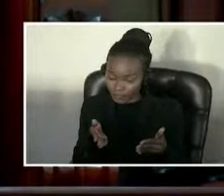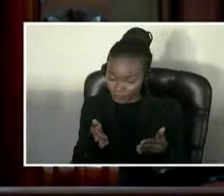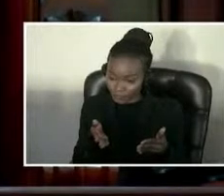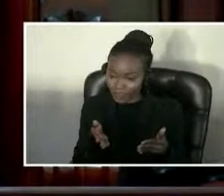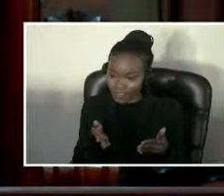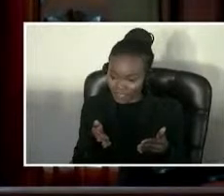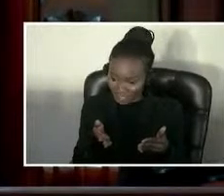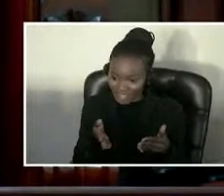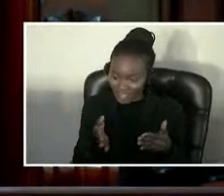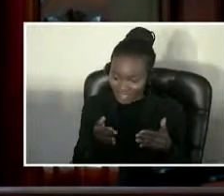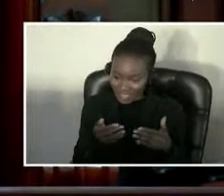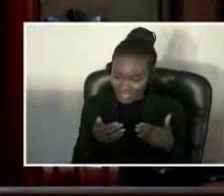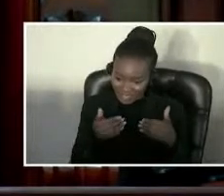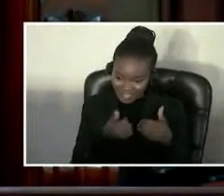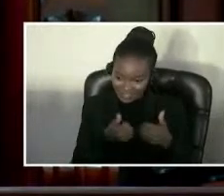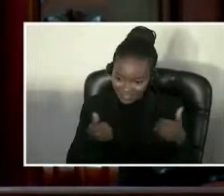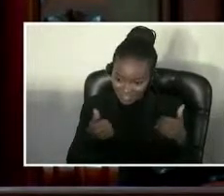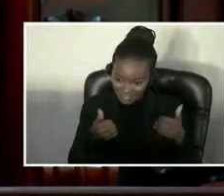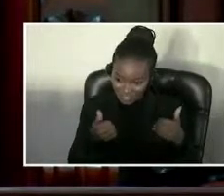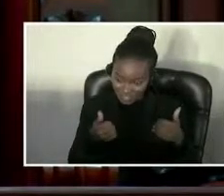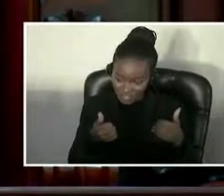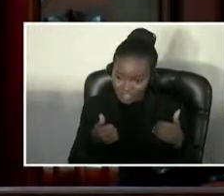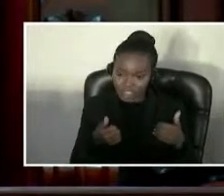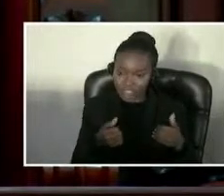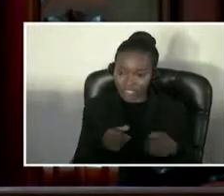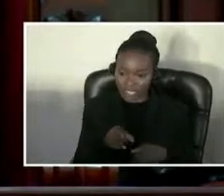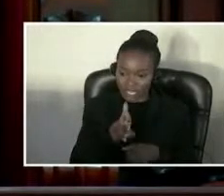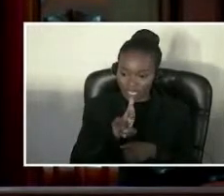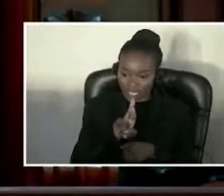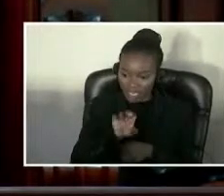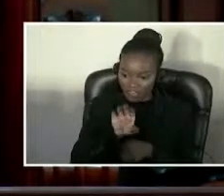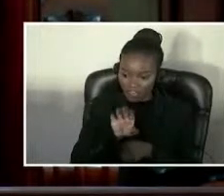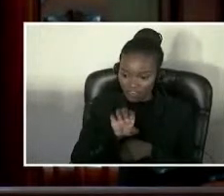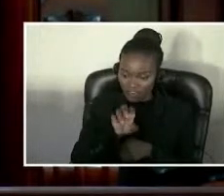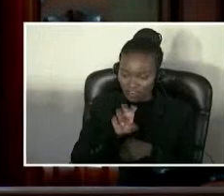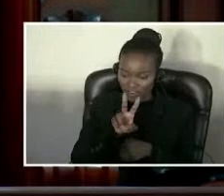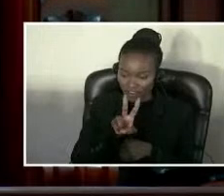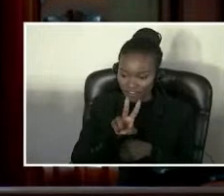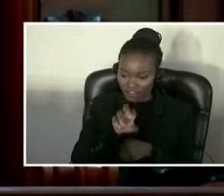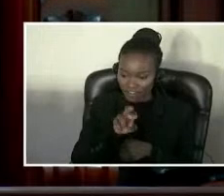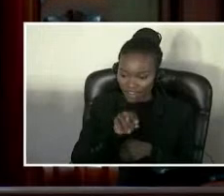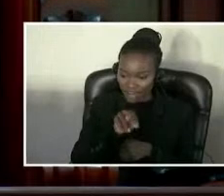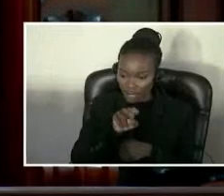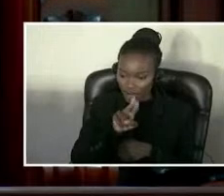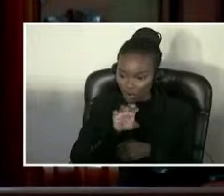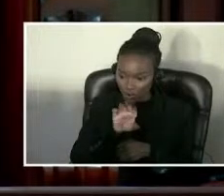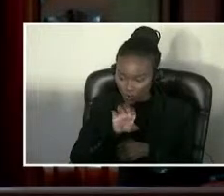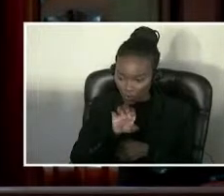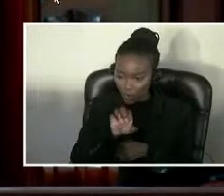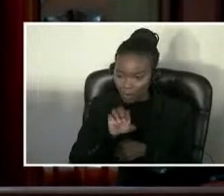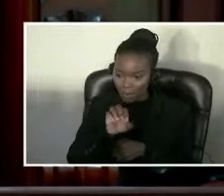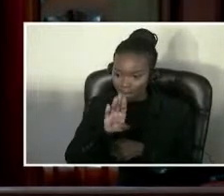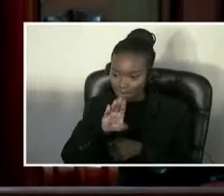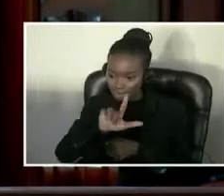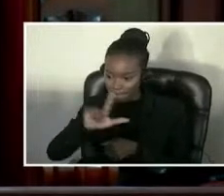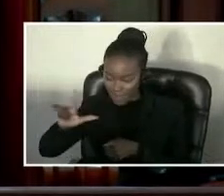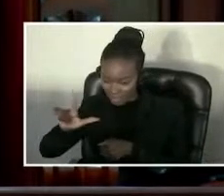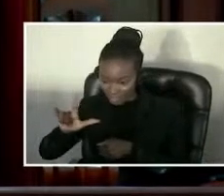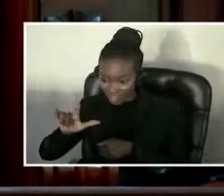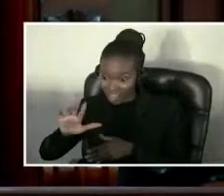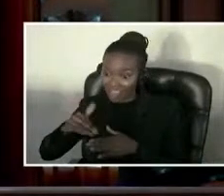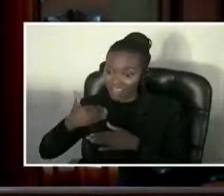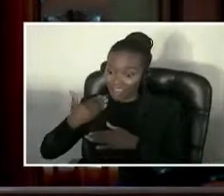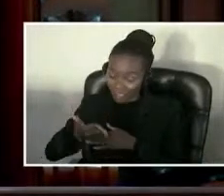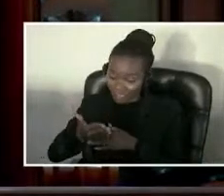bill that is going to take place after now after this debate